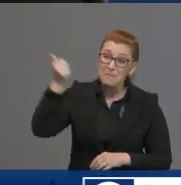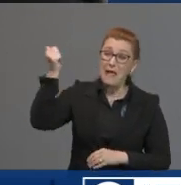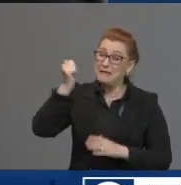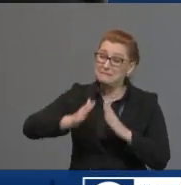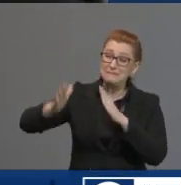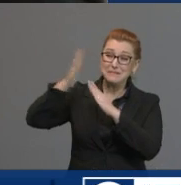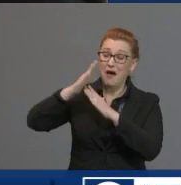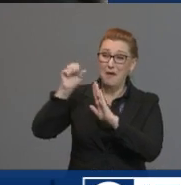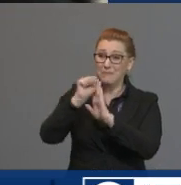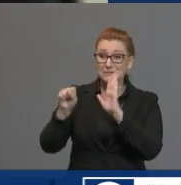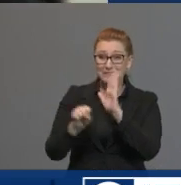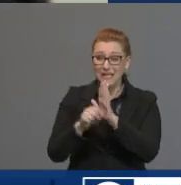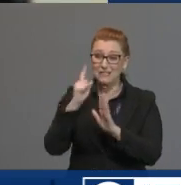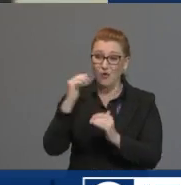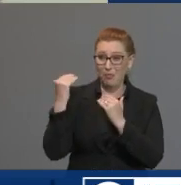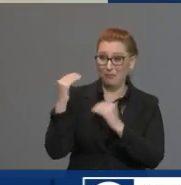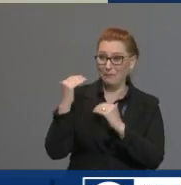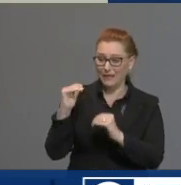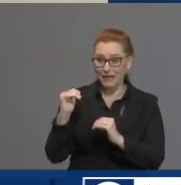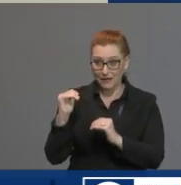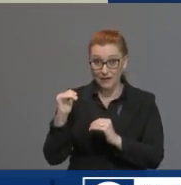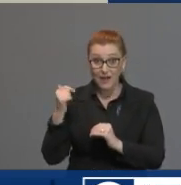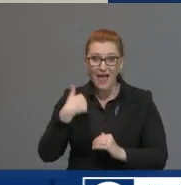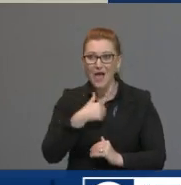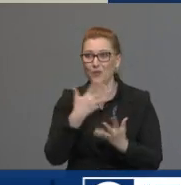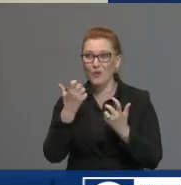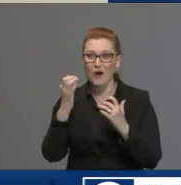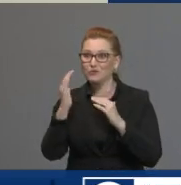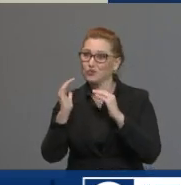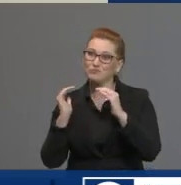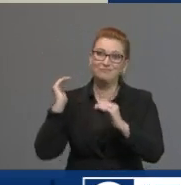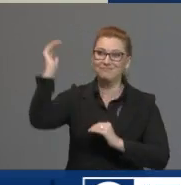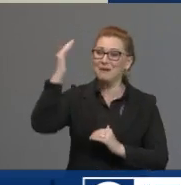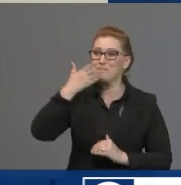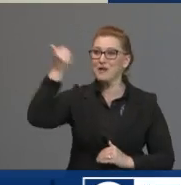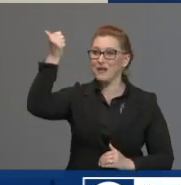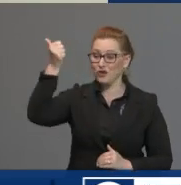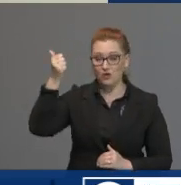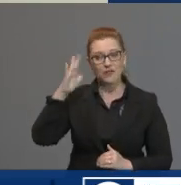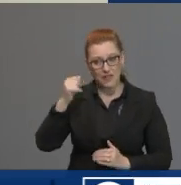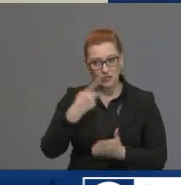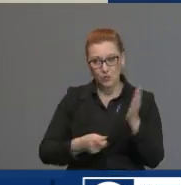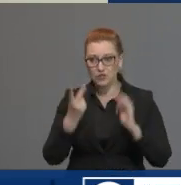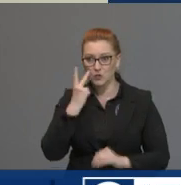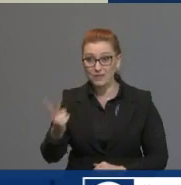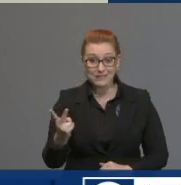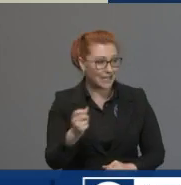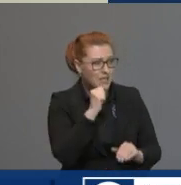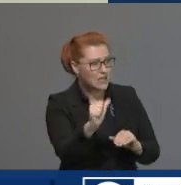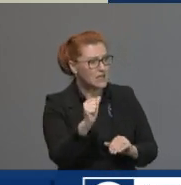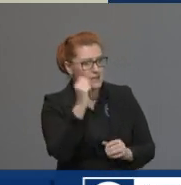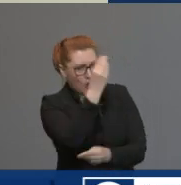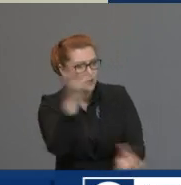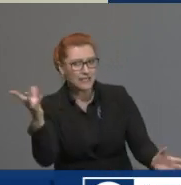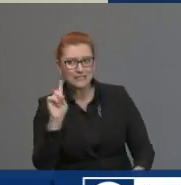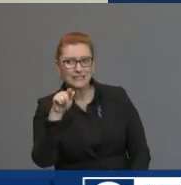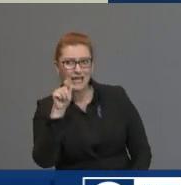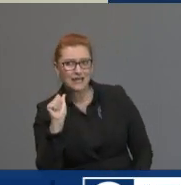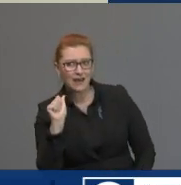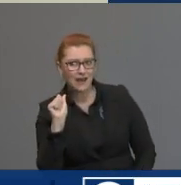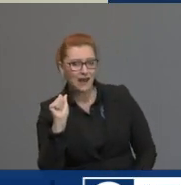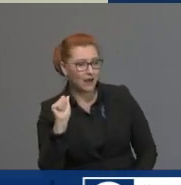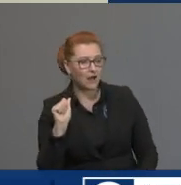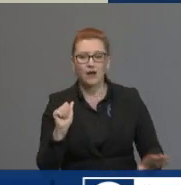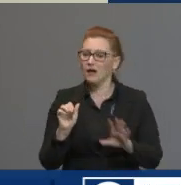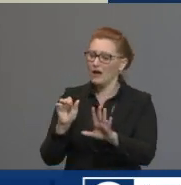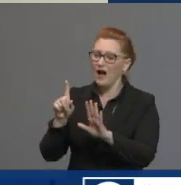doing, and we have a plan to do even better. That's what you're going to see going forward inside of Arizona. We're not releasing any data like other states